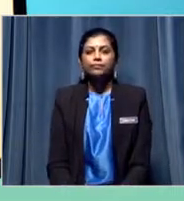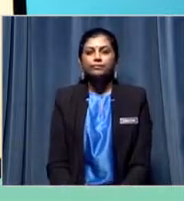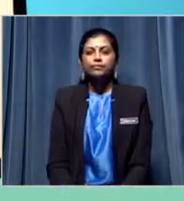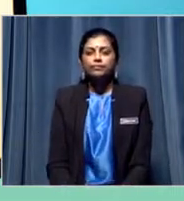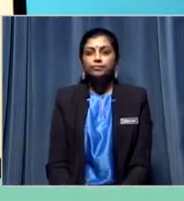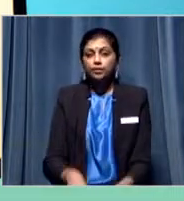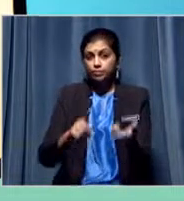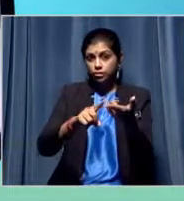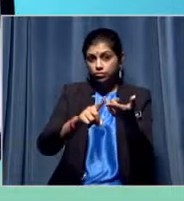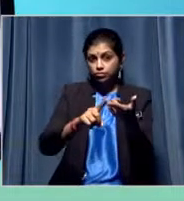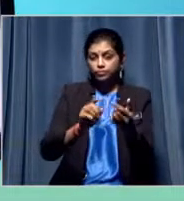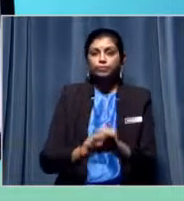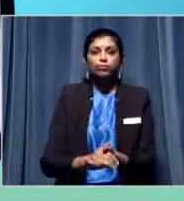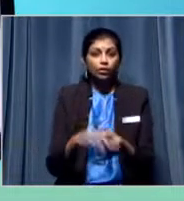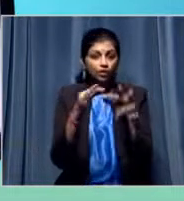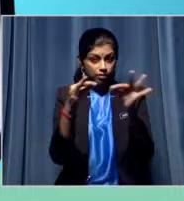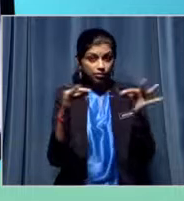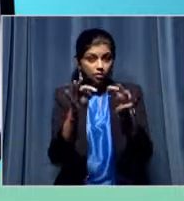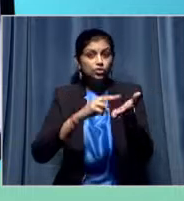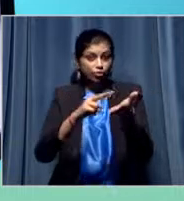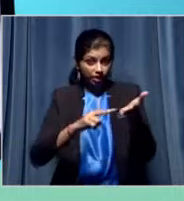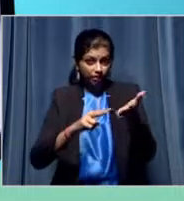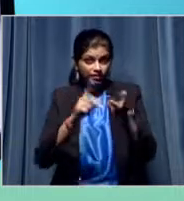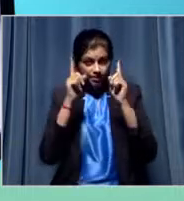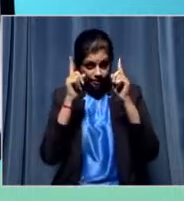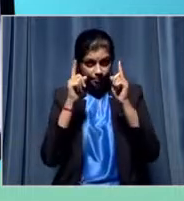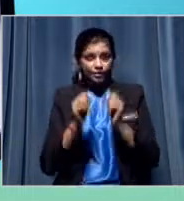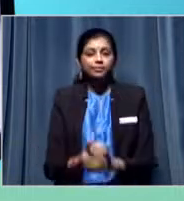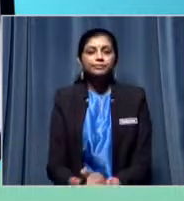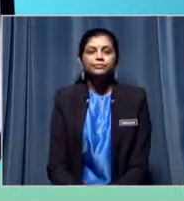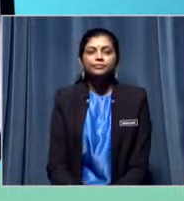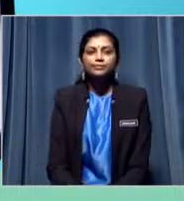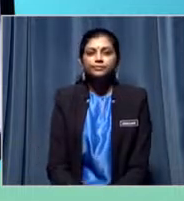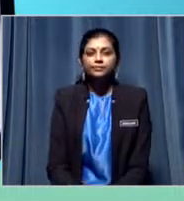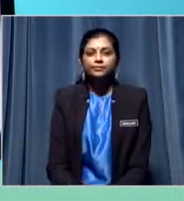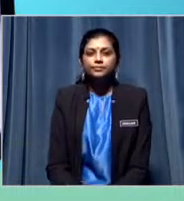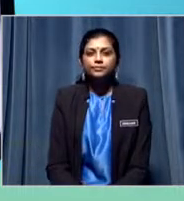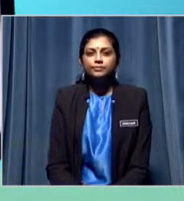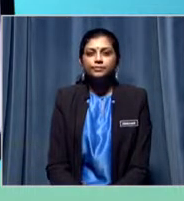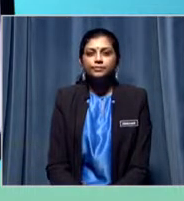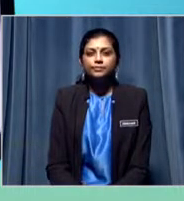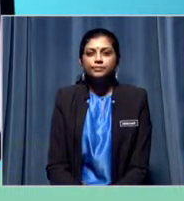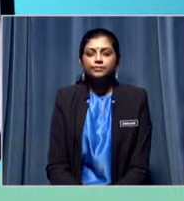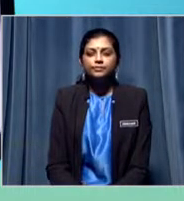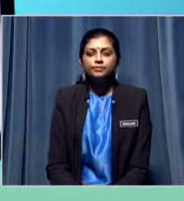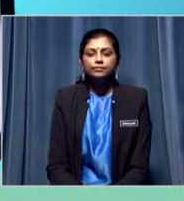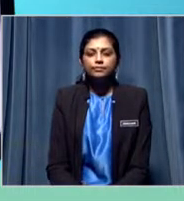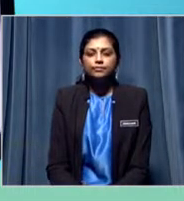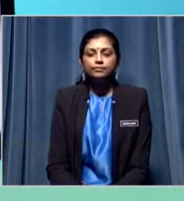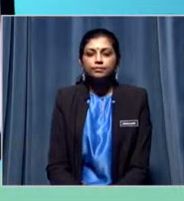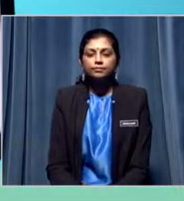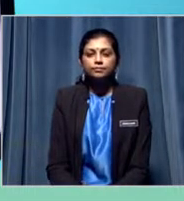I read that by the year 2100, computers replace teachers. Is that